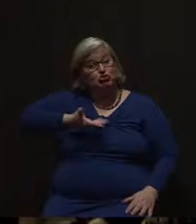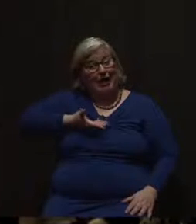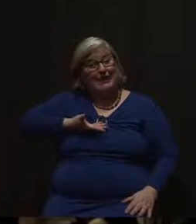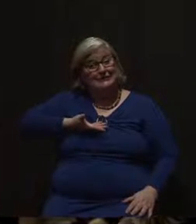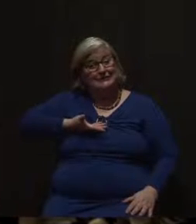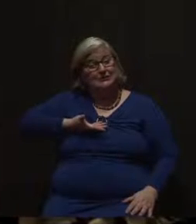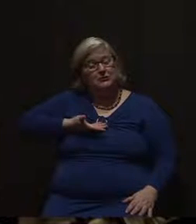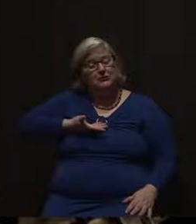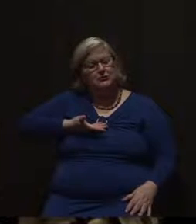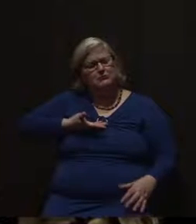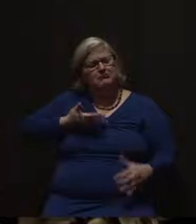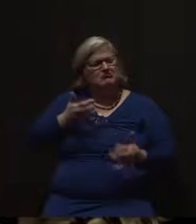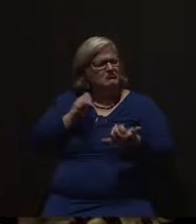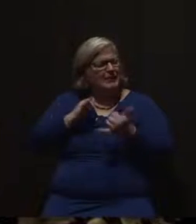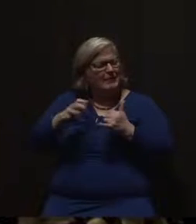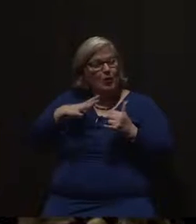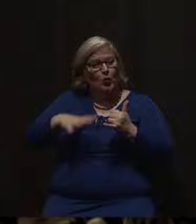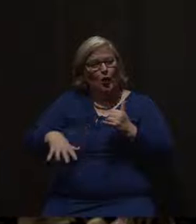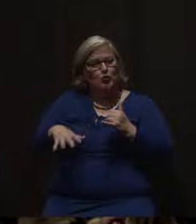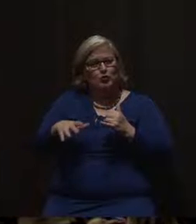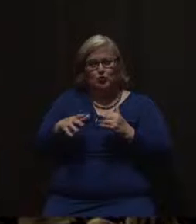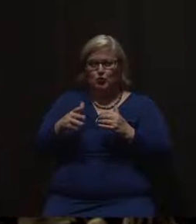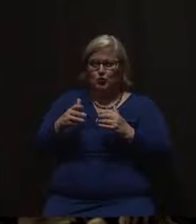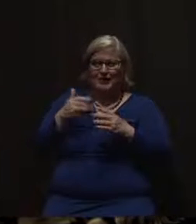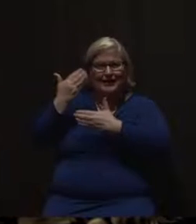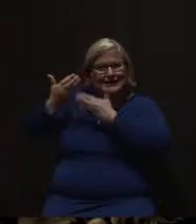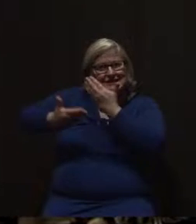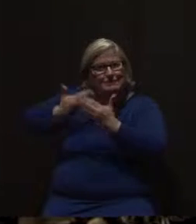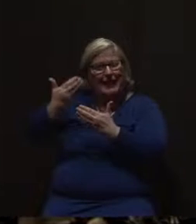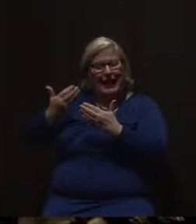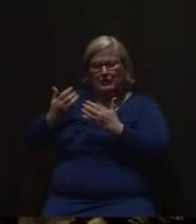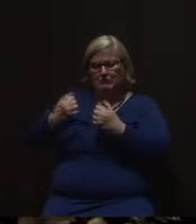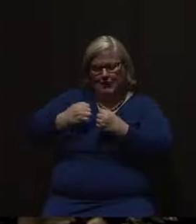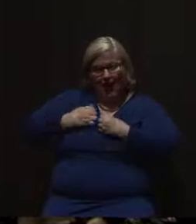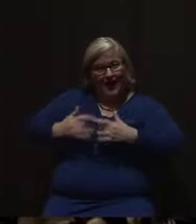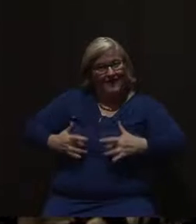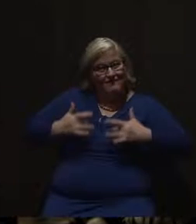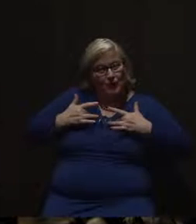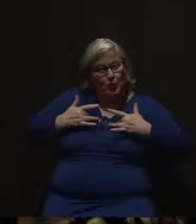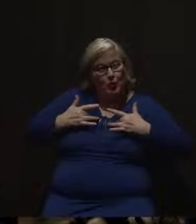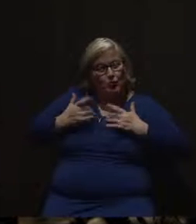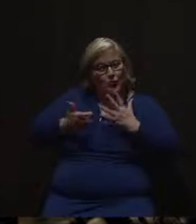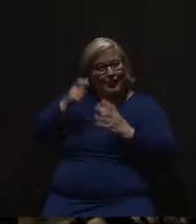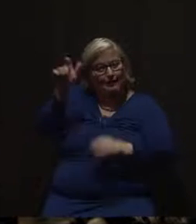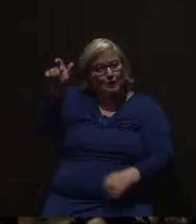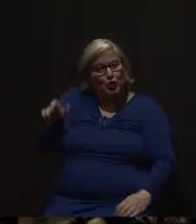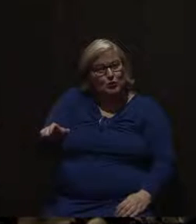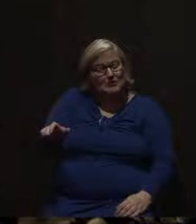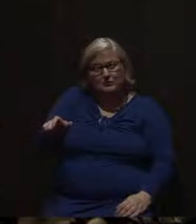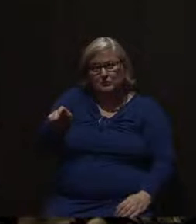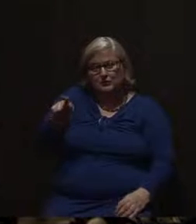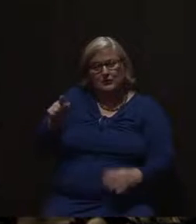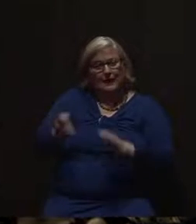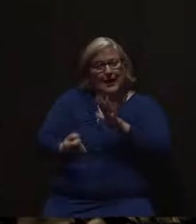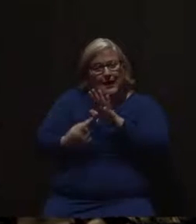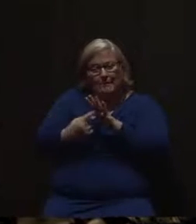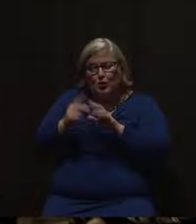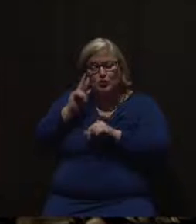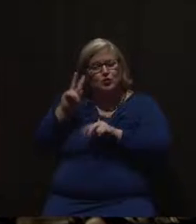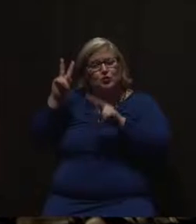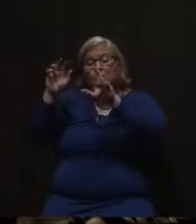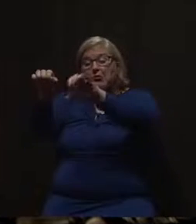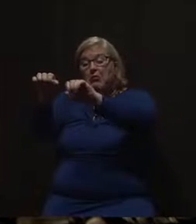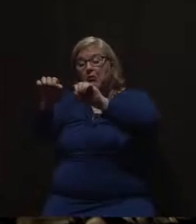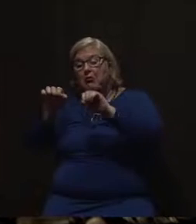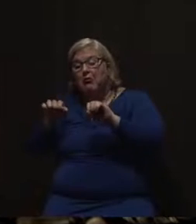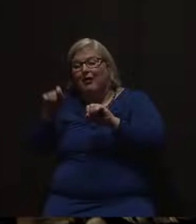usually when you want to convince someone of your viewpoint, you got to look at what's important to them. But